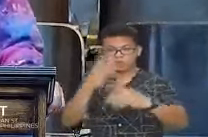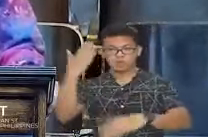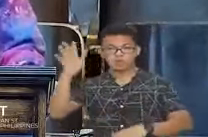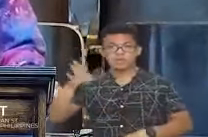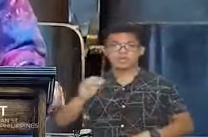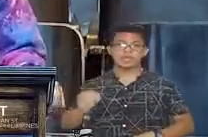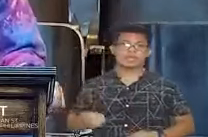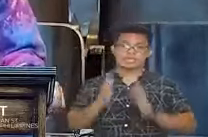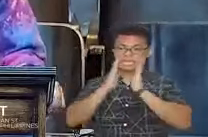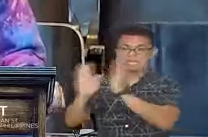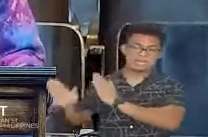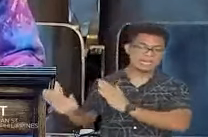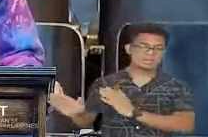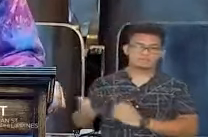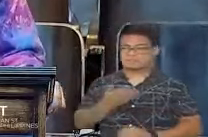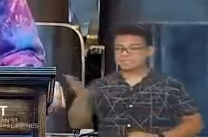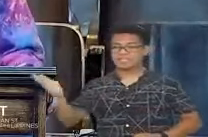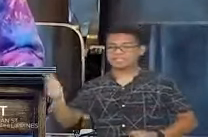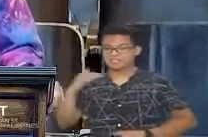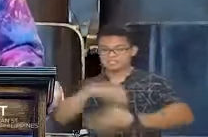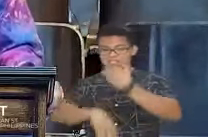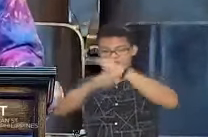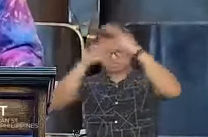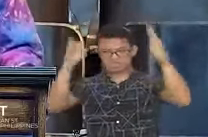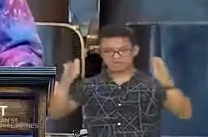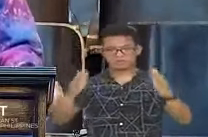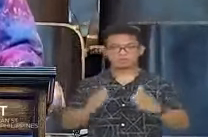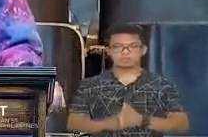He left his jacket.